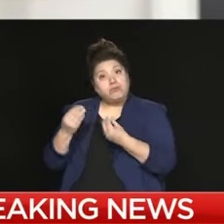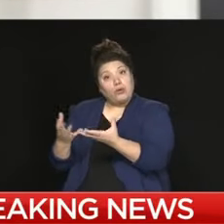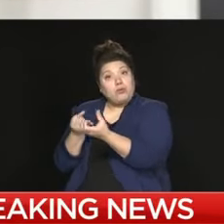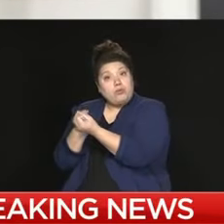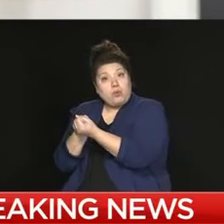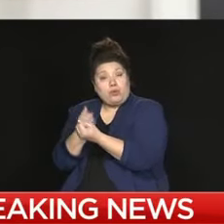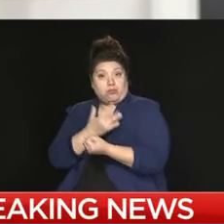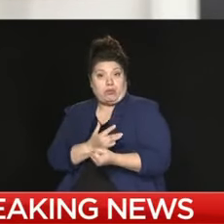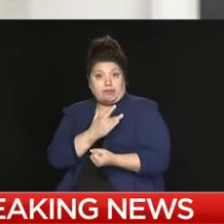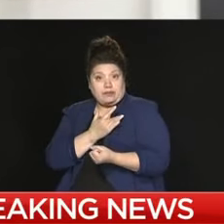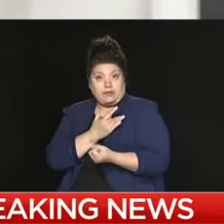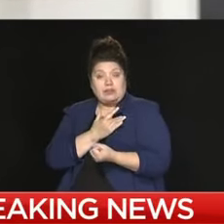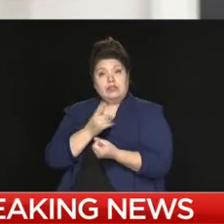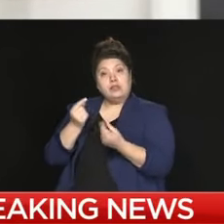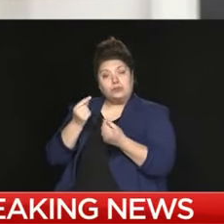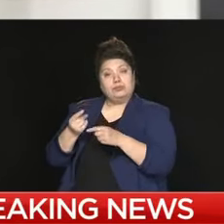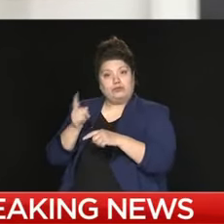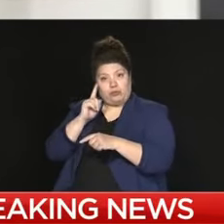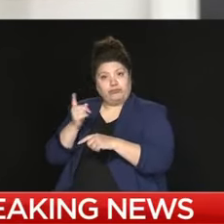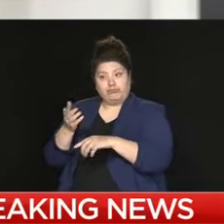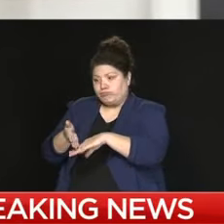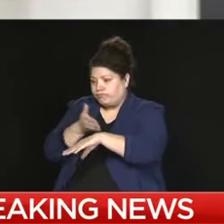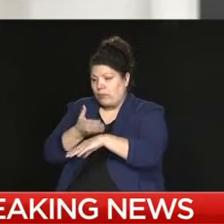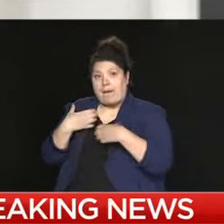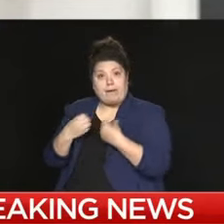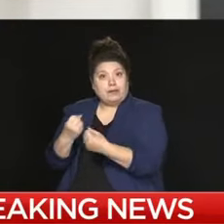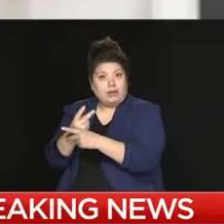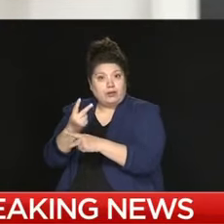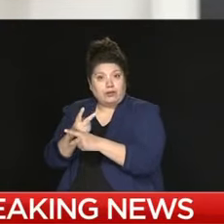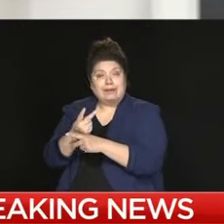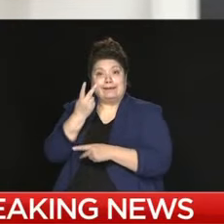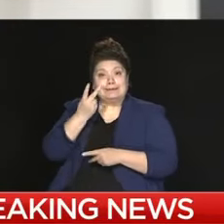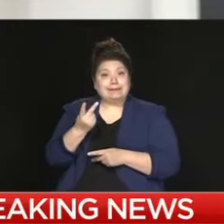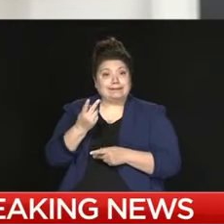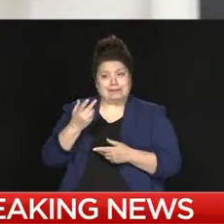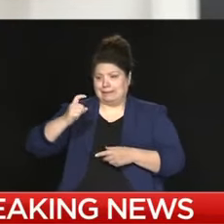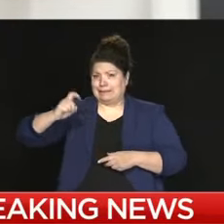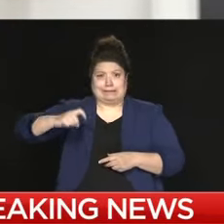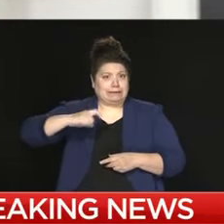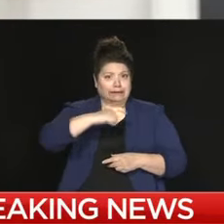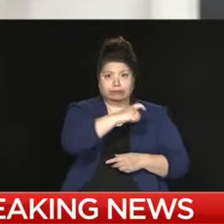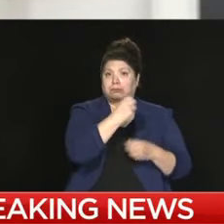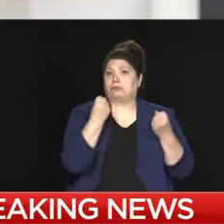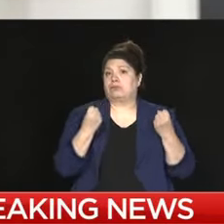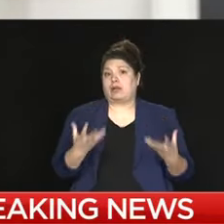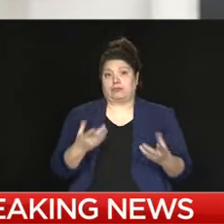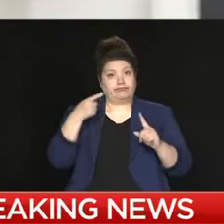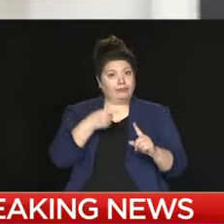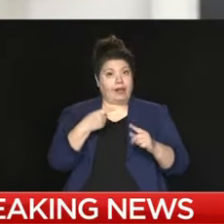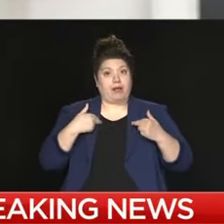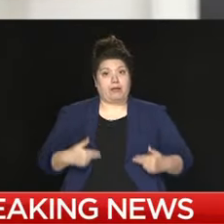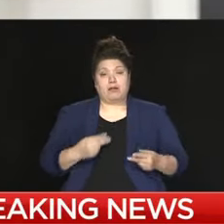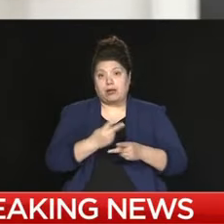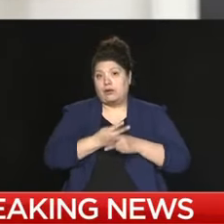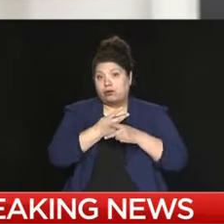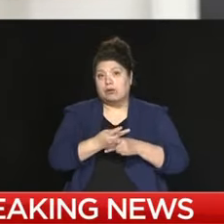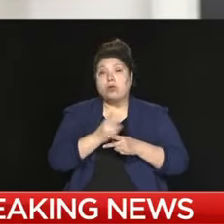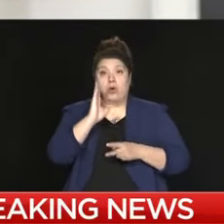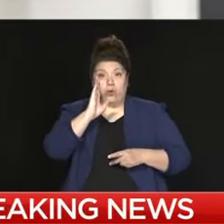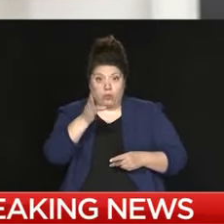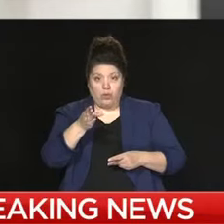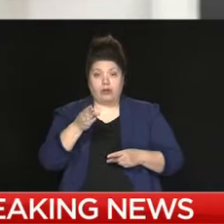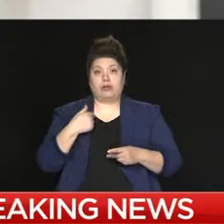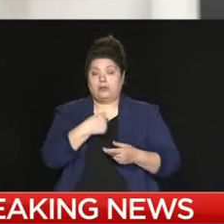to the provinces for healthcare. We've seen significant needs on healthcare across the country. We will have those